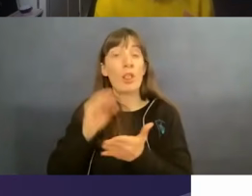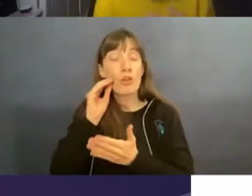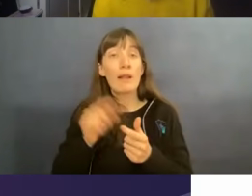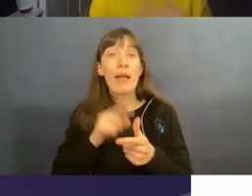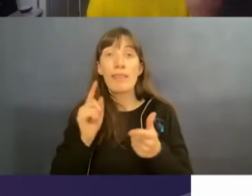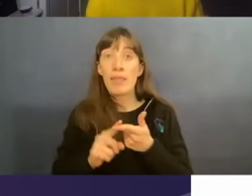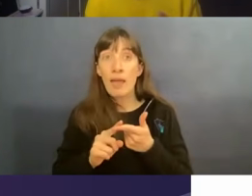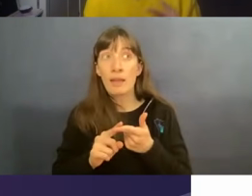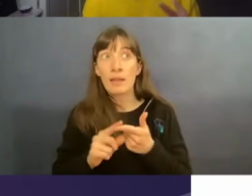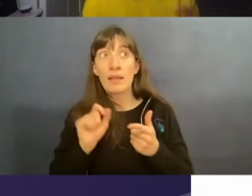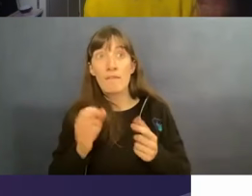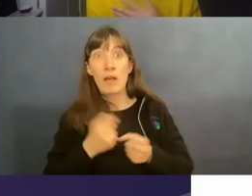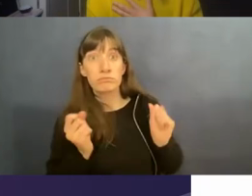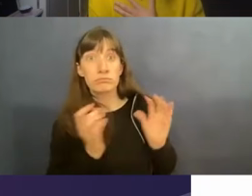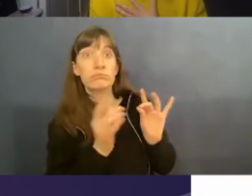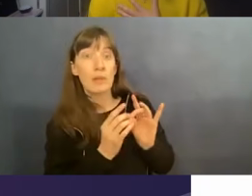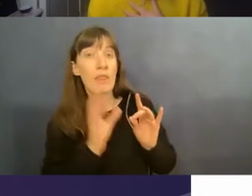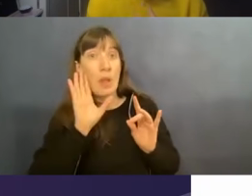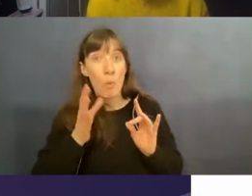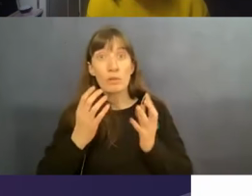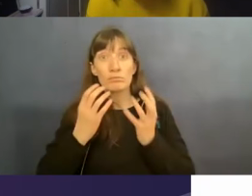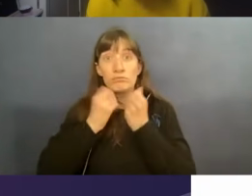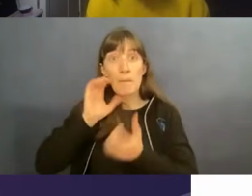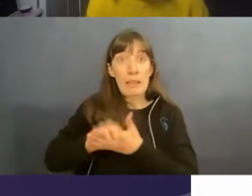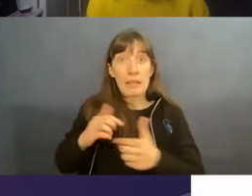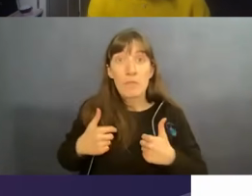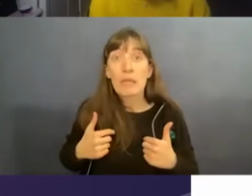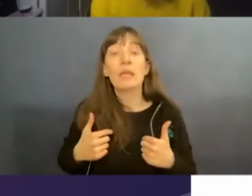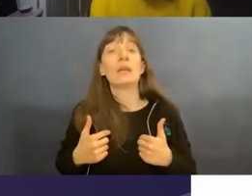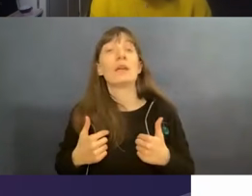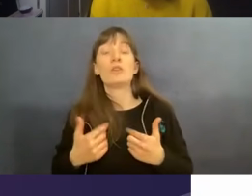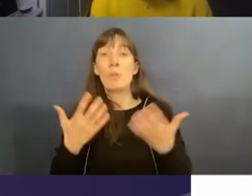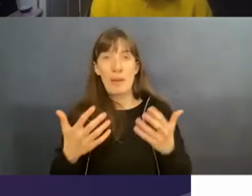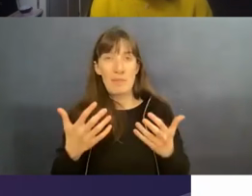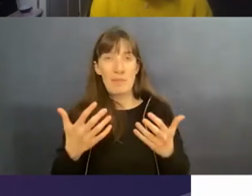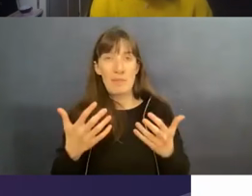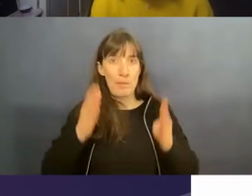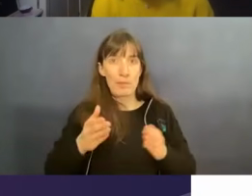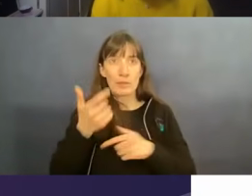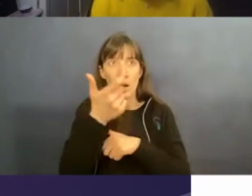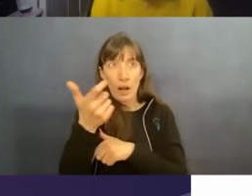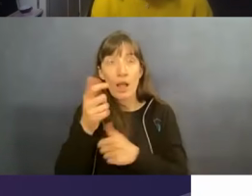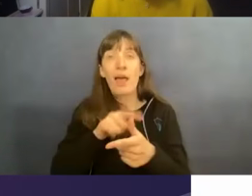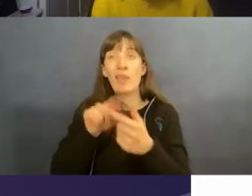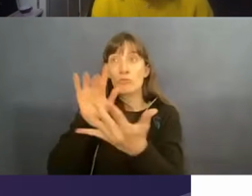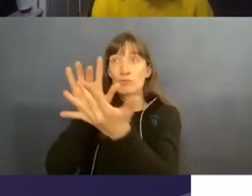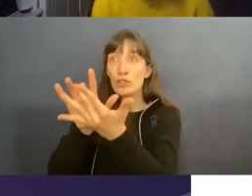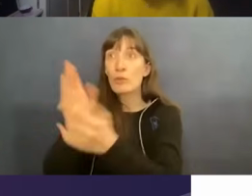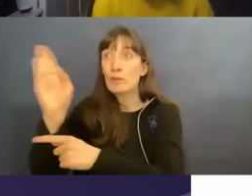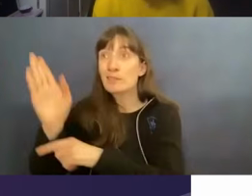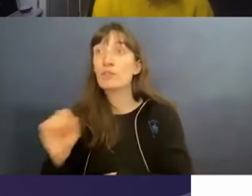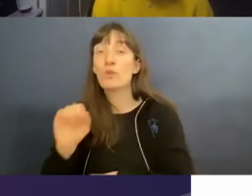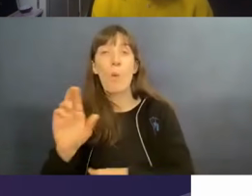if I tell them. So then they'll reach out to either like our presenters directly, or maybe reach out to a teacher or school counselor following